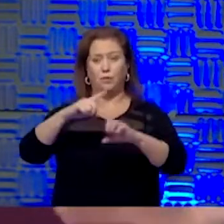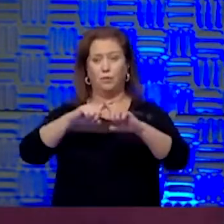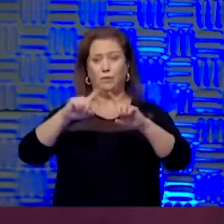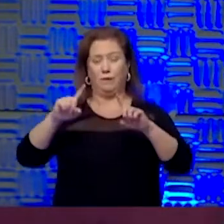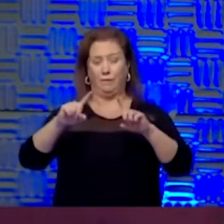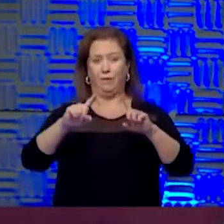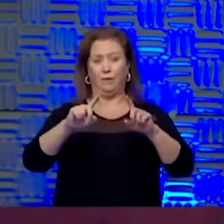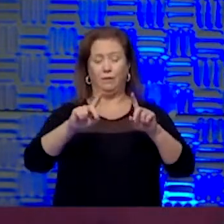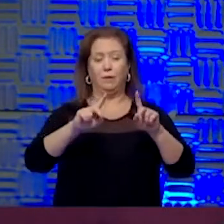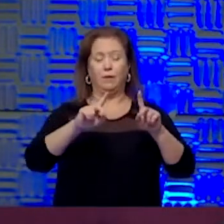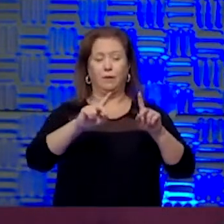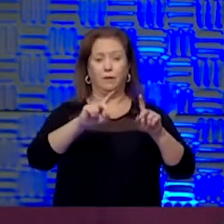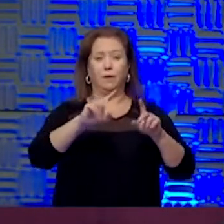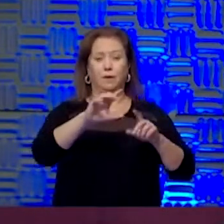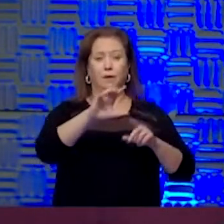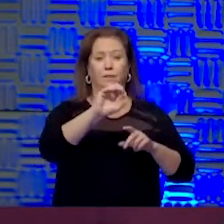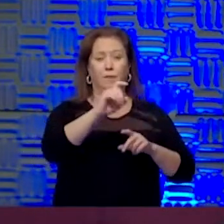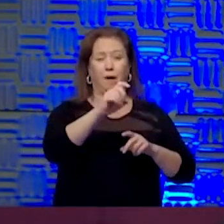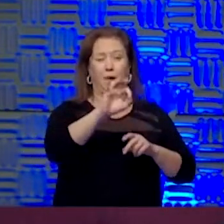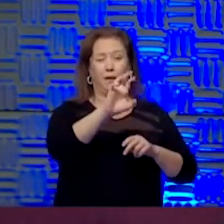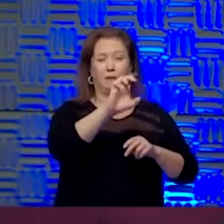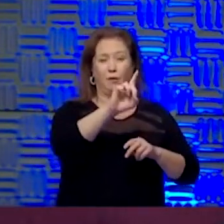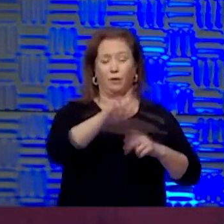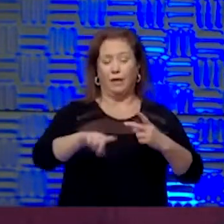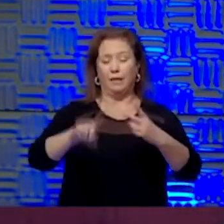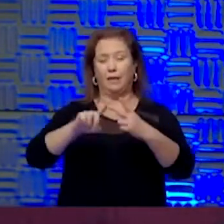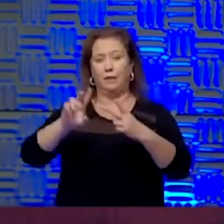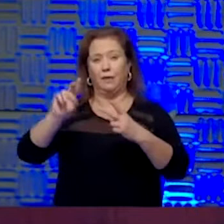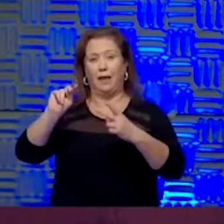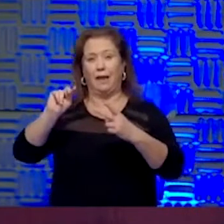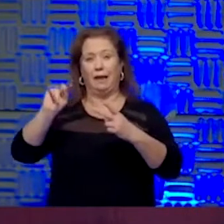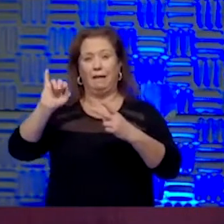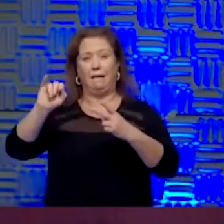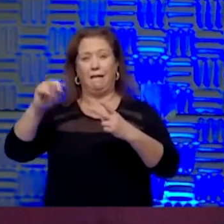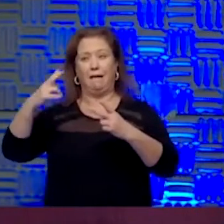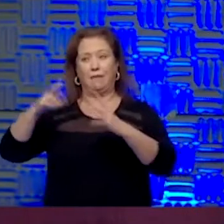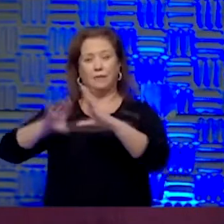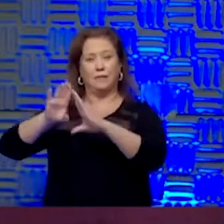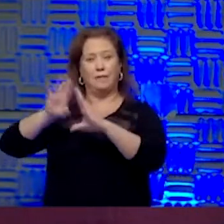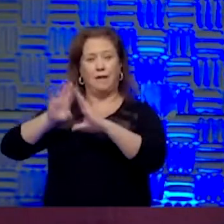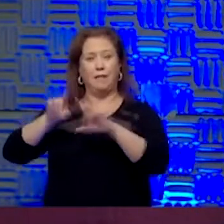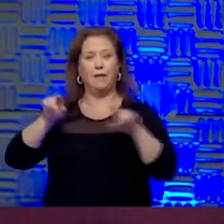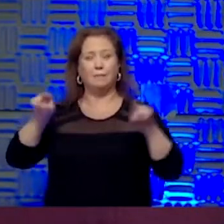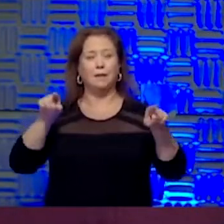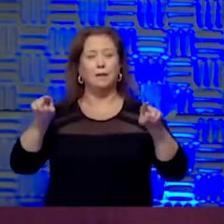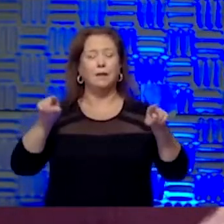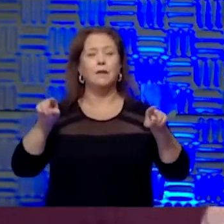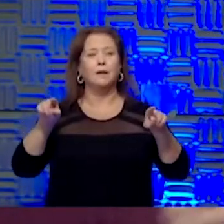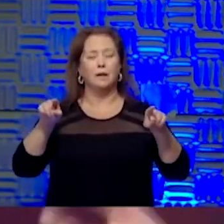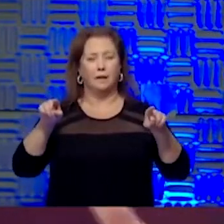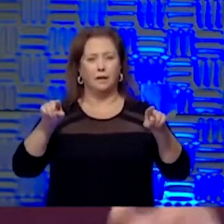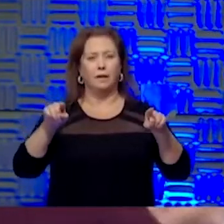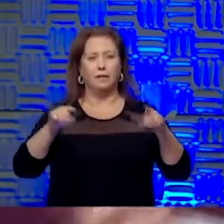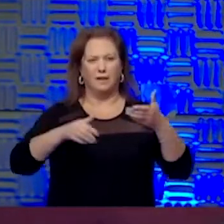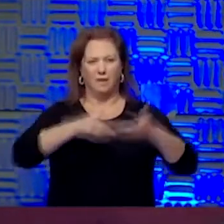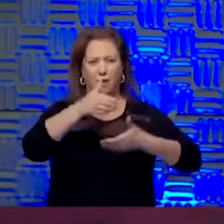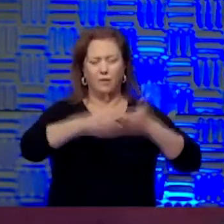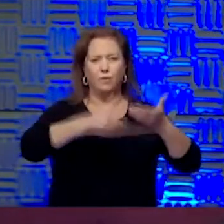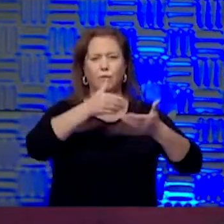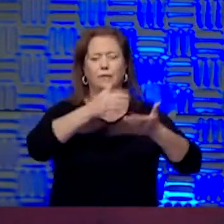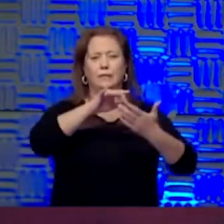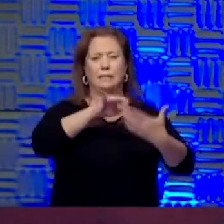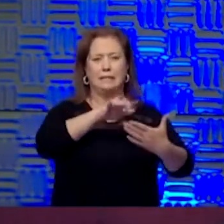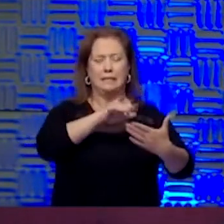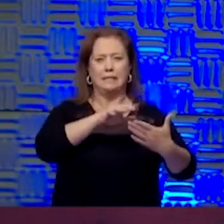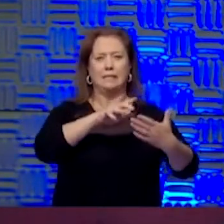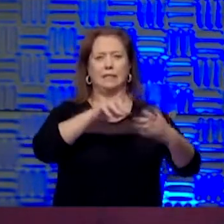candidates, one that comes out of Oxford, England, and one the NIH has helped to develop. And I think they've already been through animal testing, et cetera, and